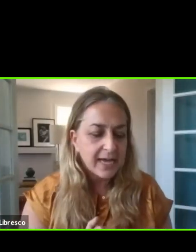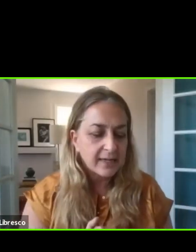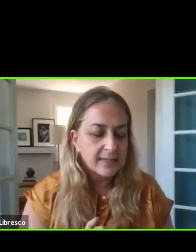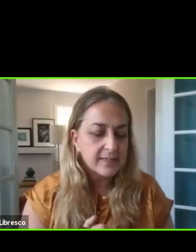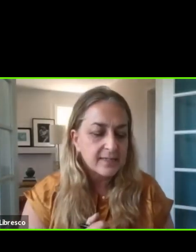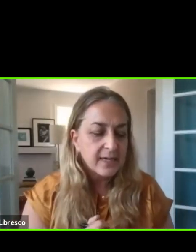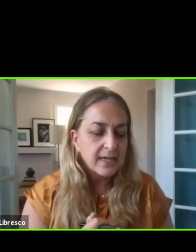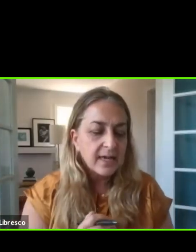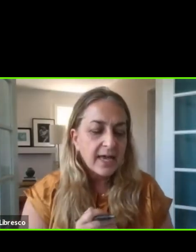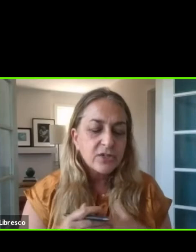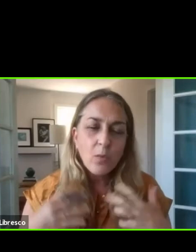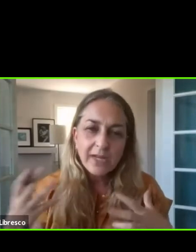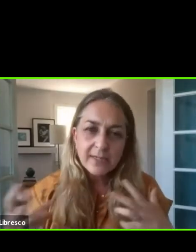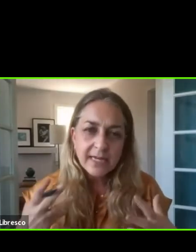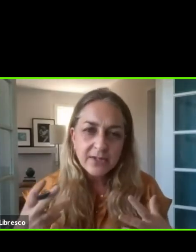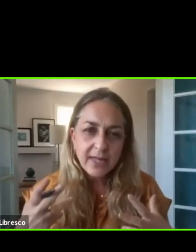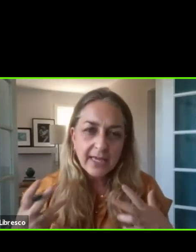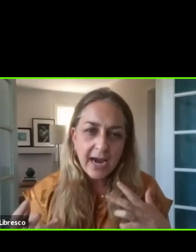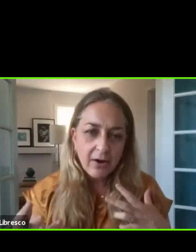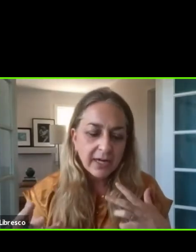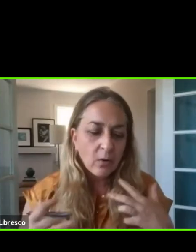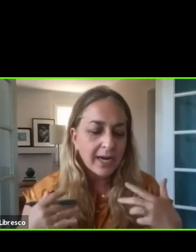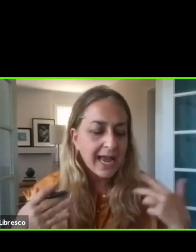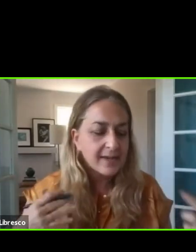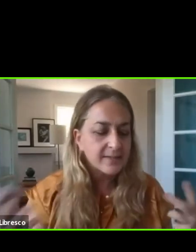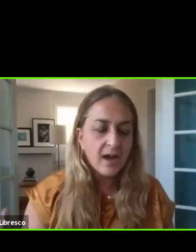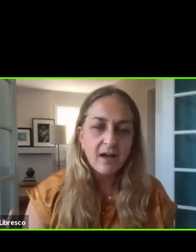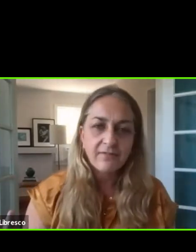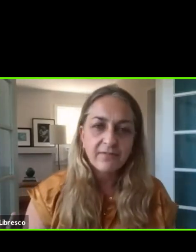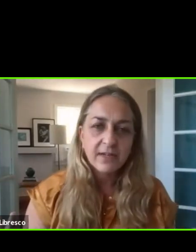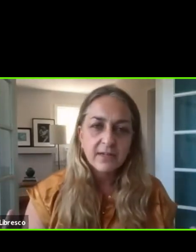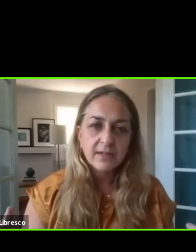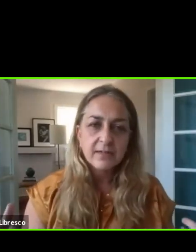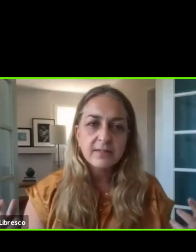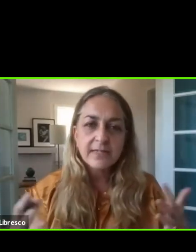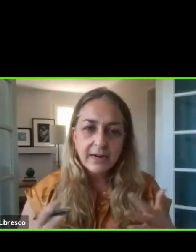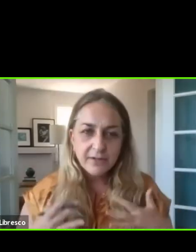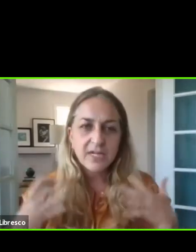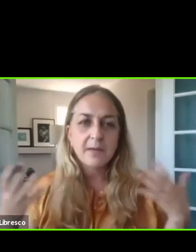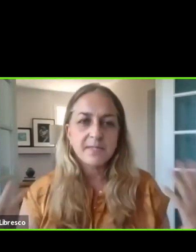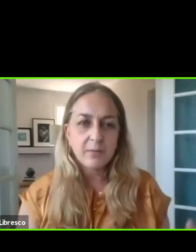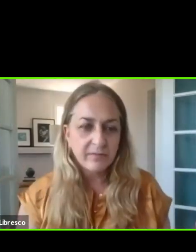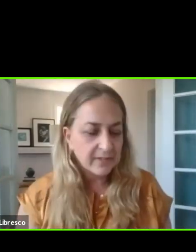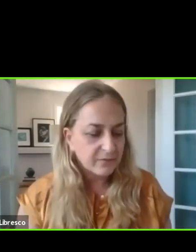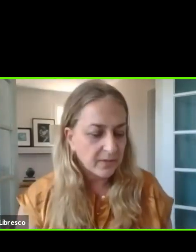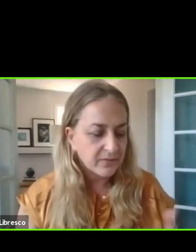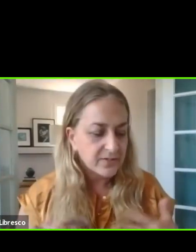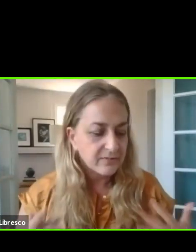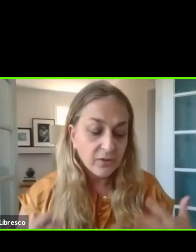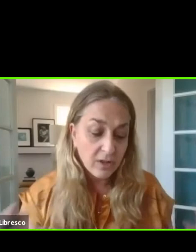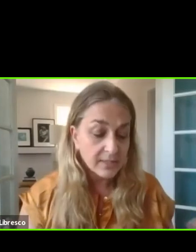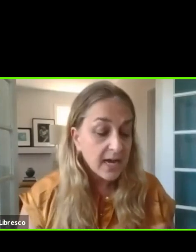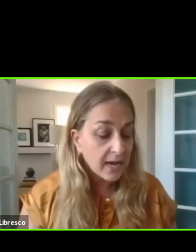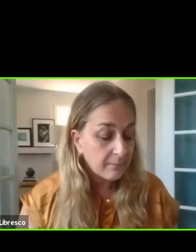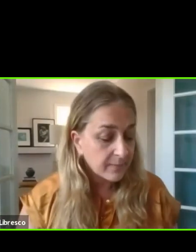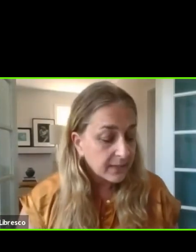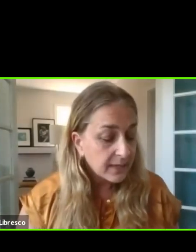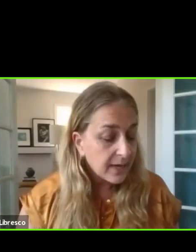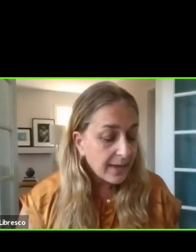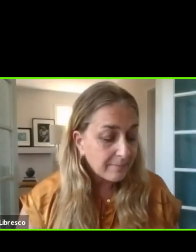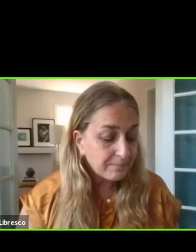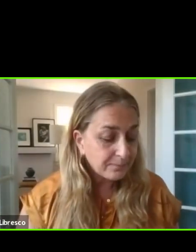these protagonists, and to what extent do they carry or cast off stereotypes that we've lived with for a long